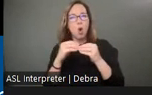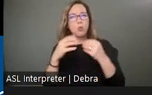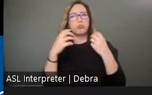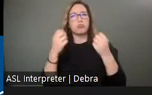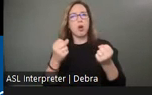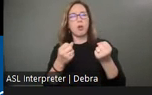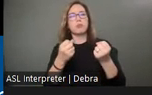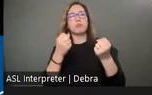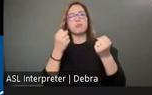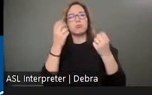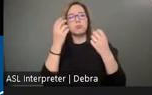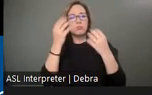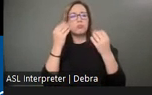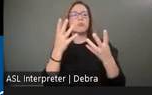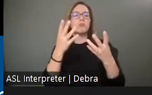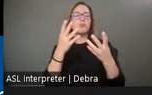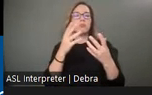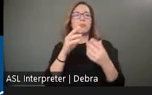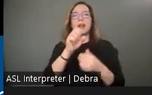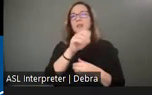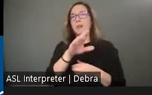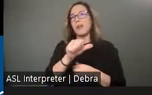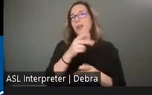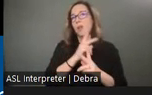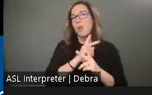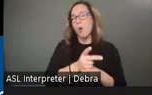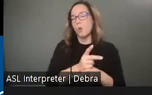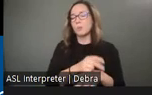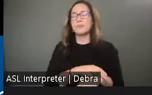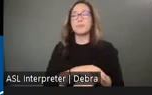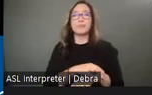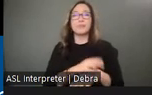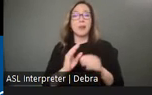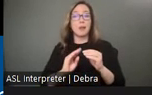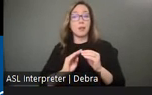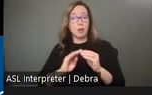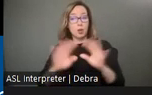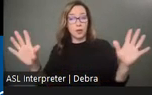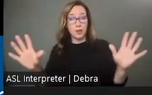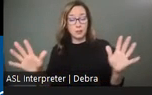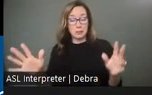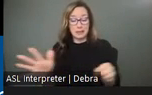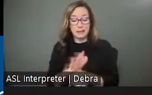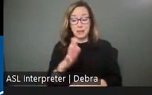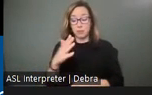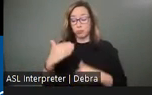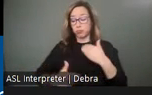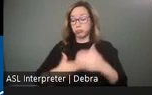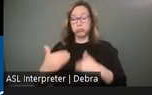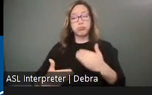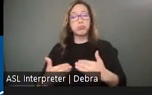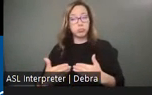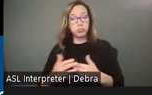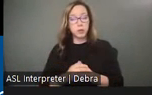about the SBA loan status. We've made clarifications about that entire process in our cover letter, as well as